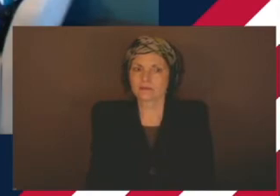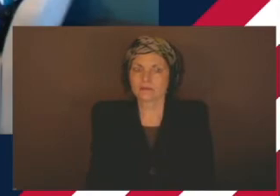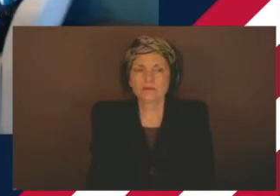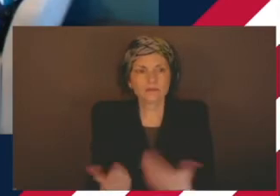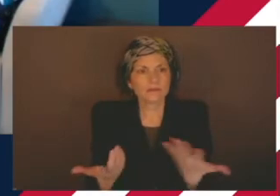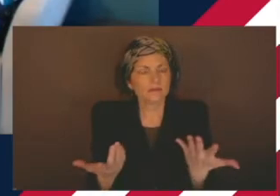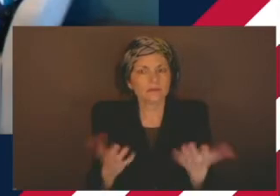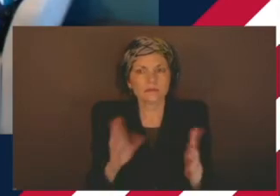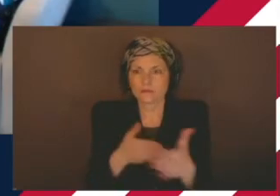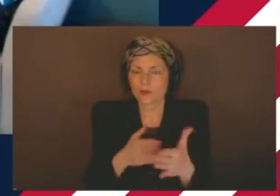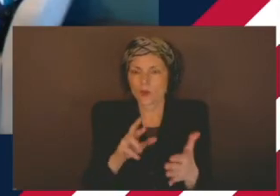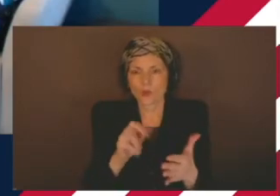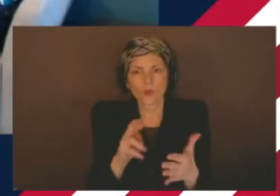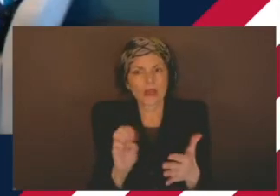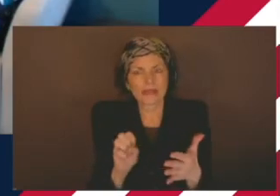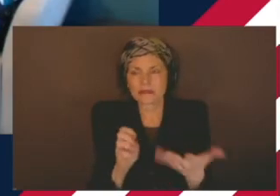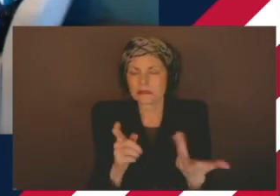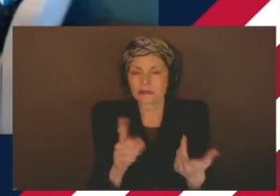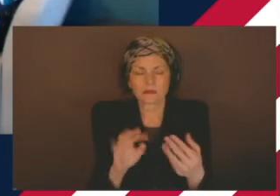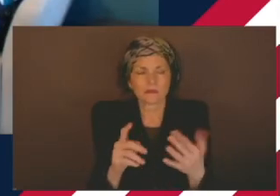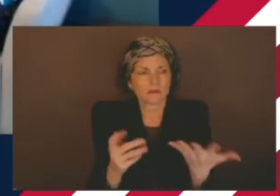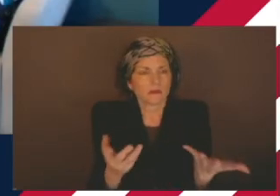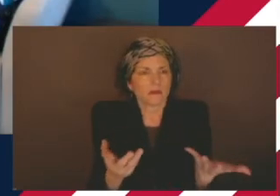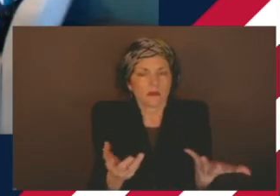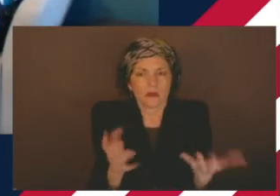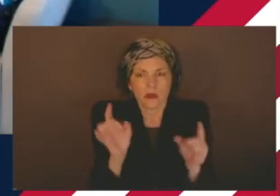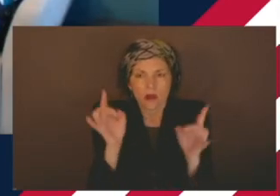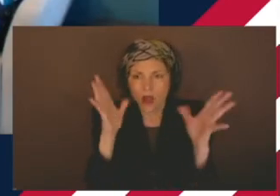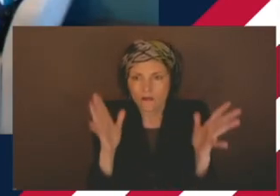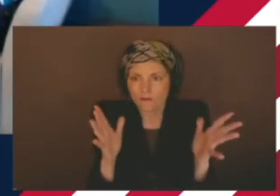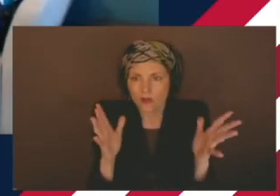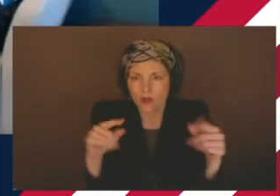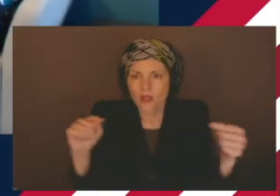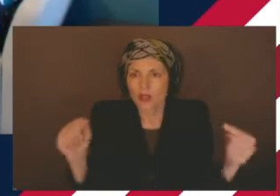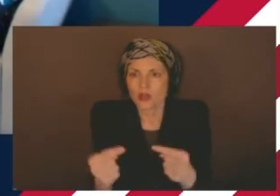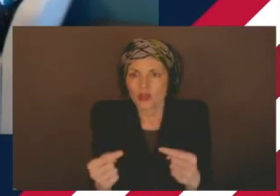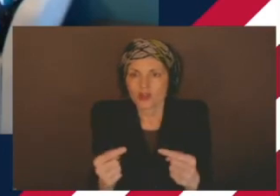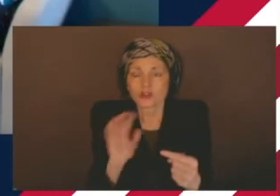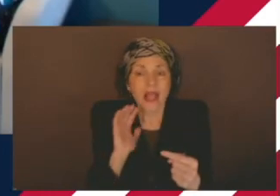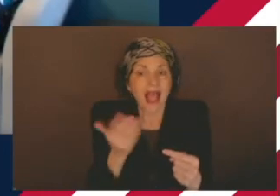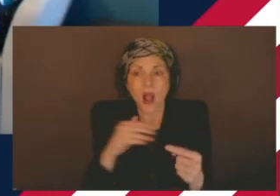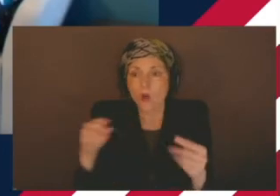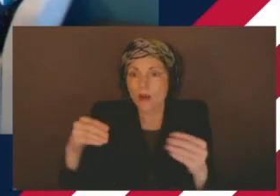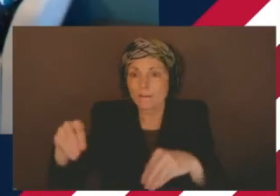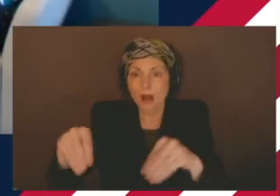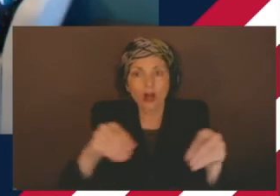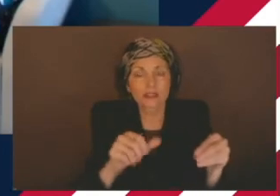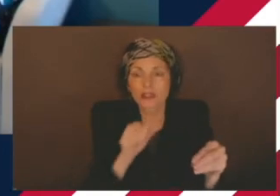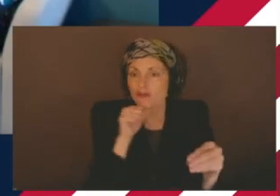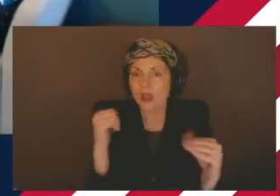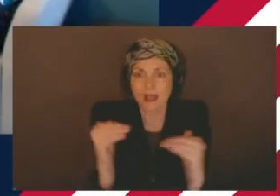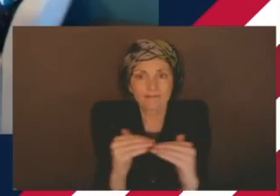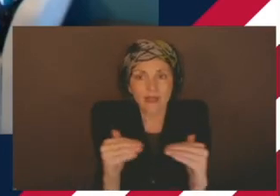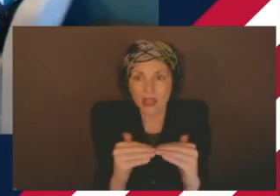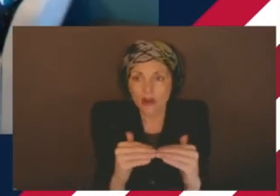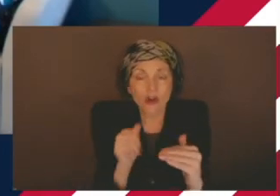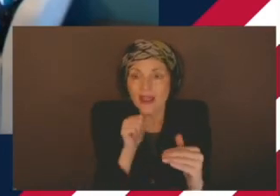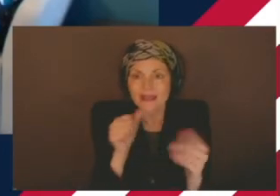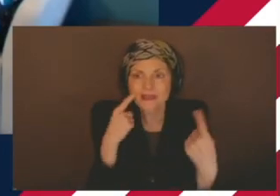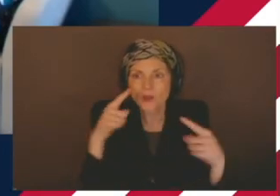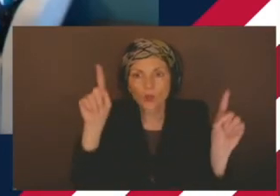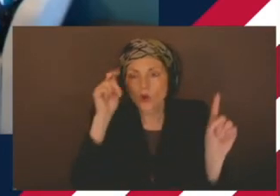today's affordable housing crisis. Our markets aren't fair. They don't work for people of color, women, and people with